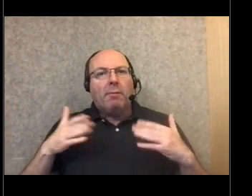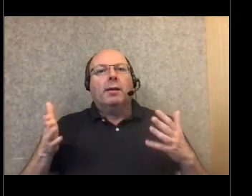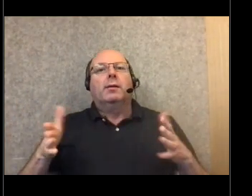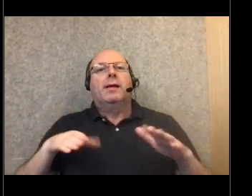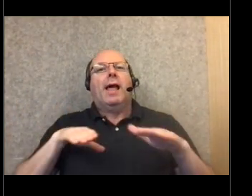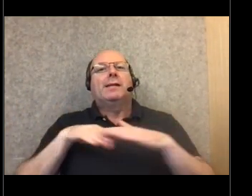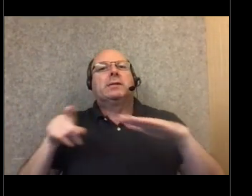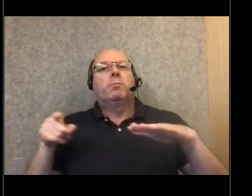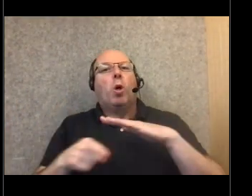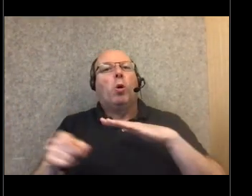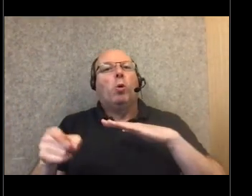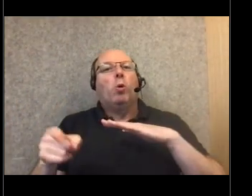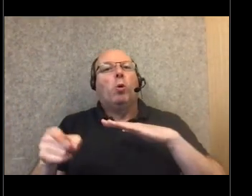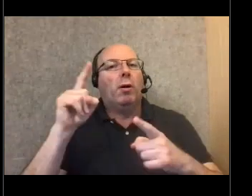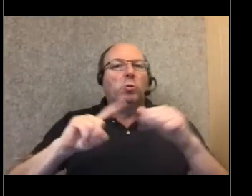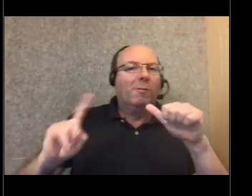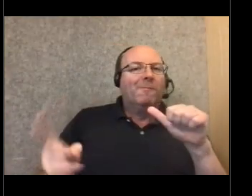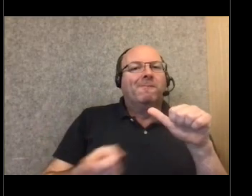the primary entry?